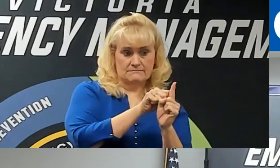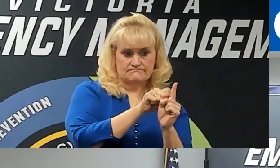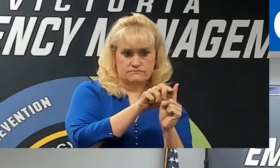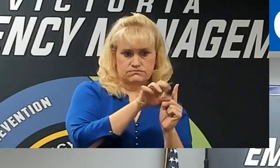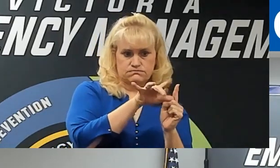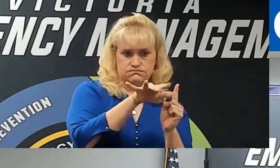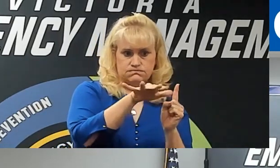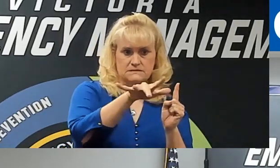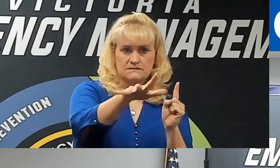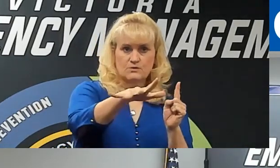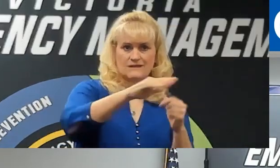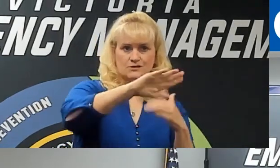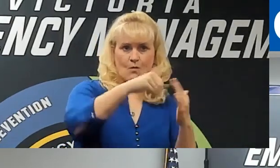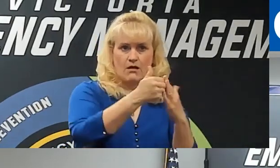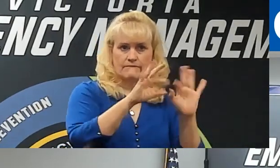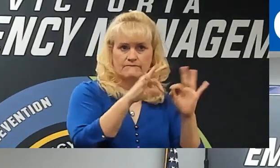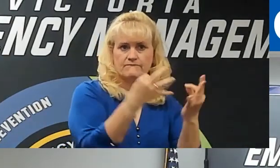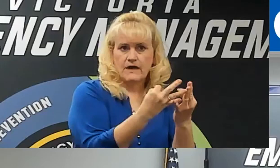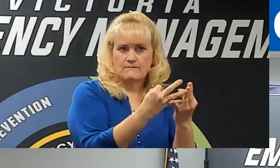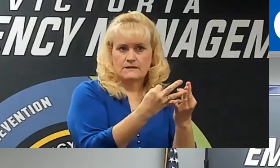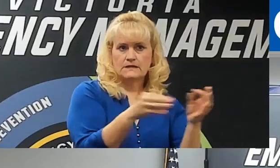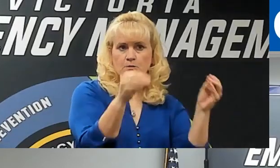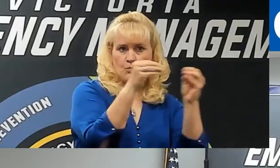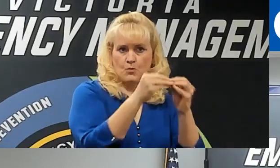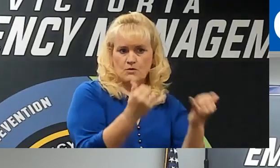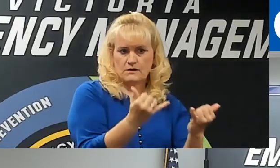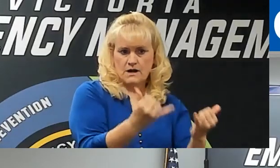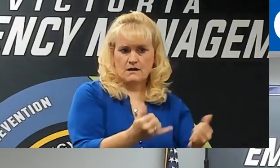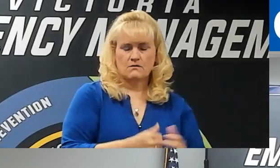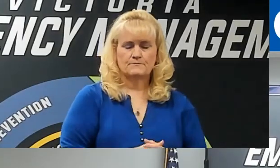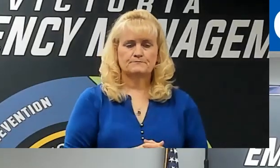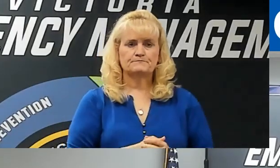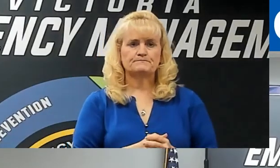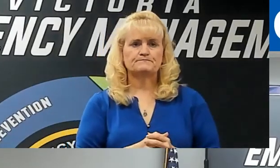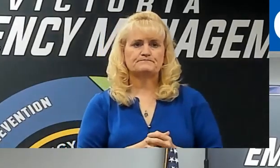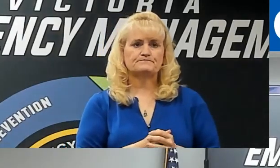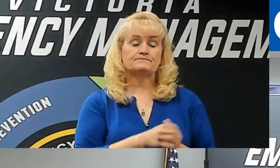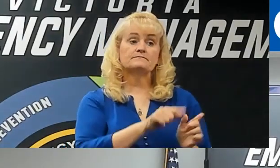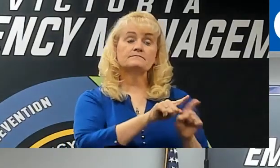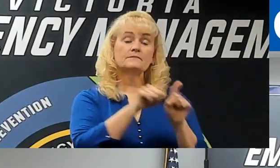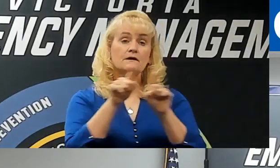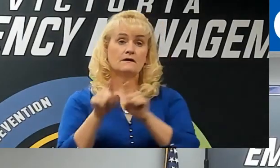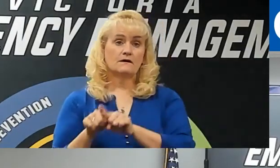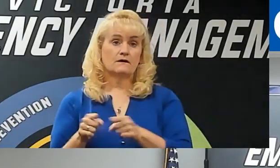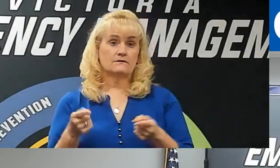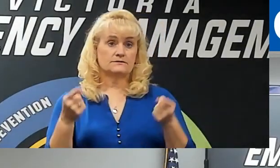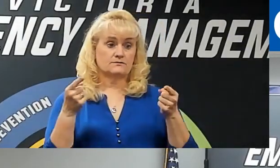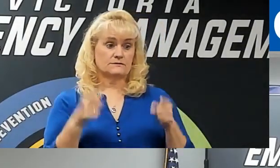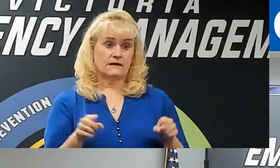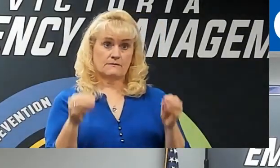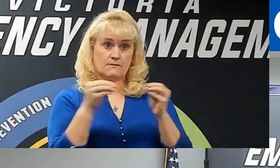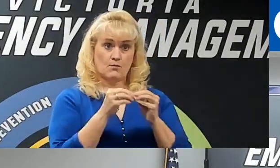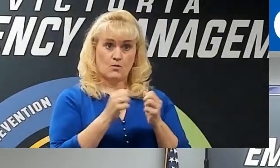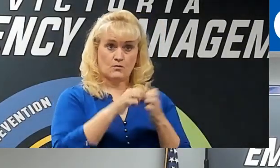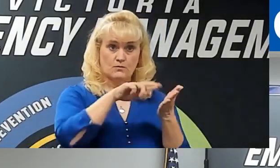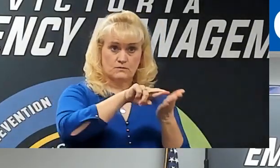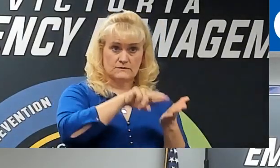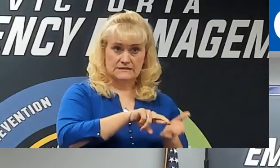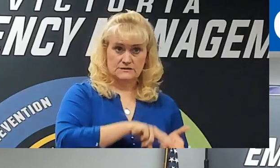entire family. And then also something else that has been identified in the research in some of these